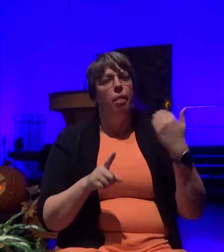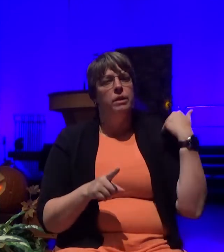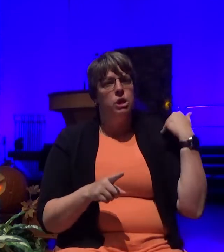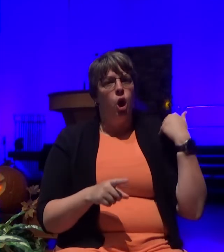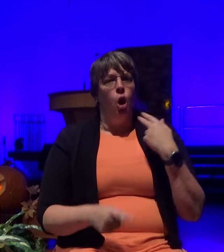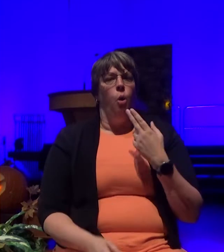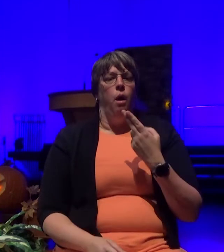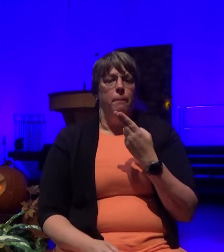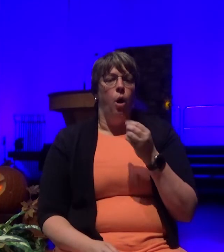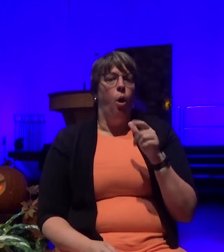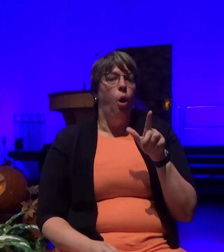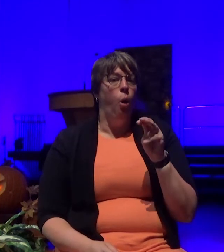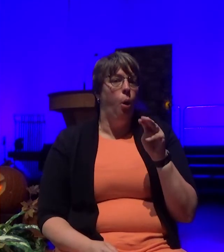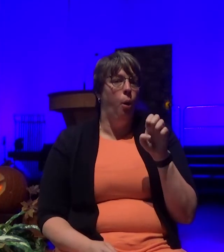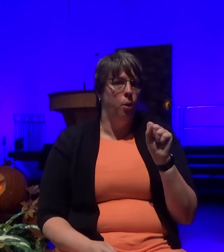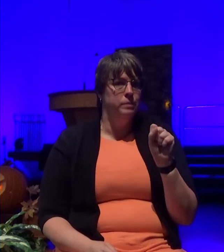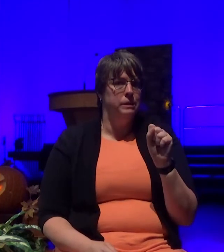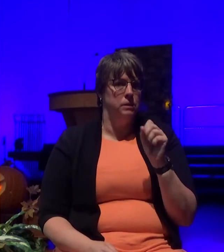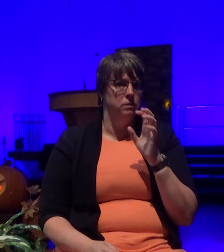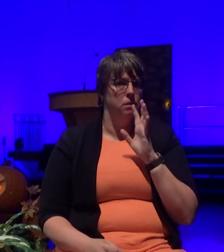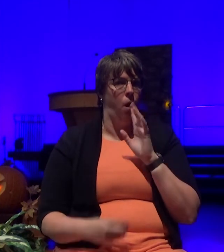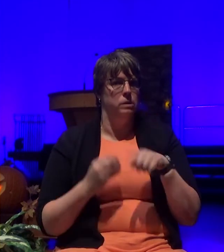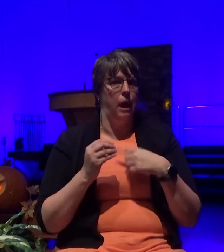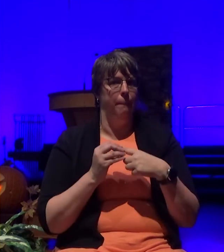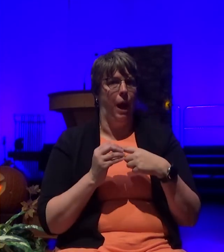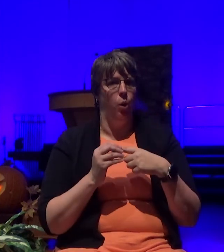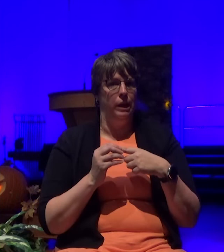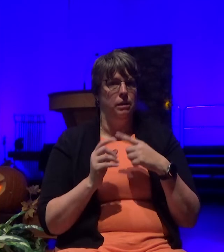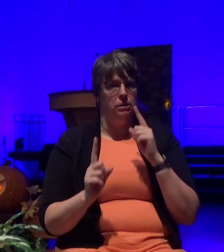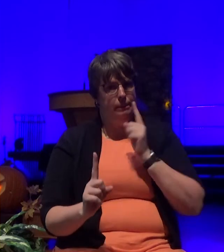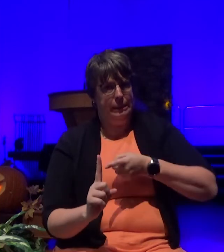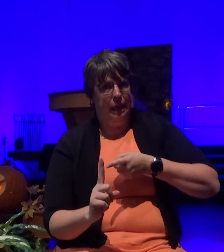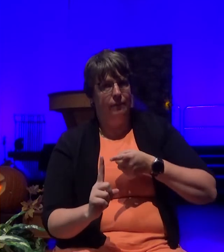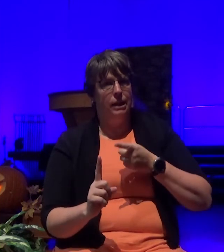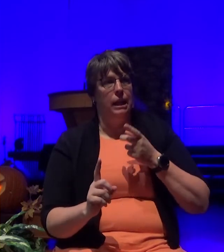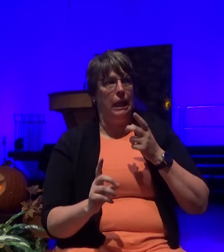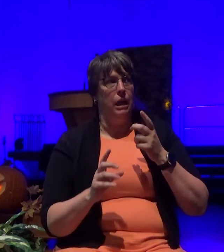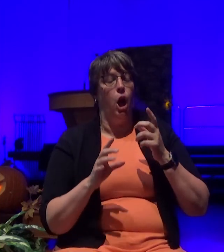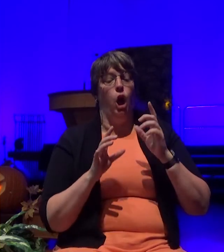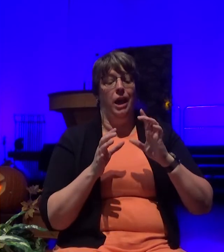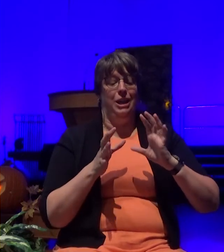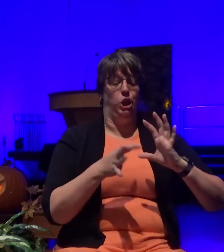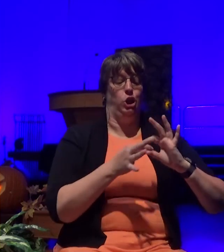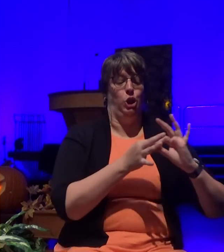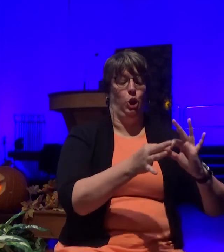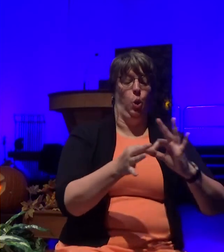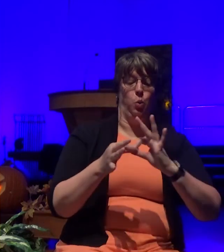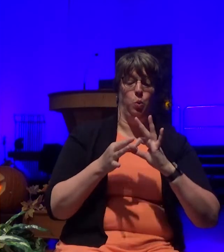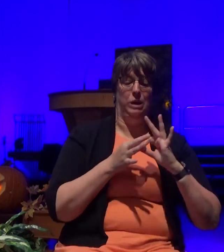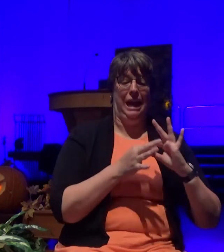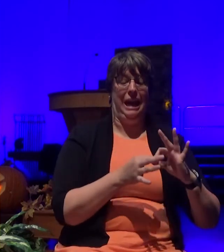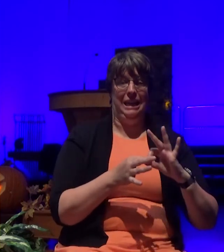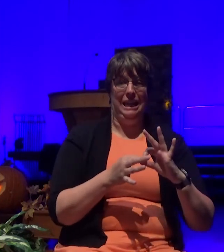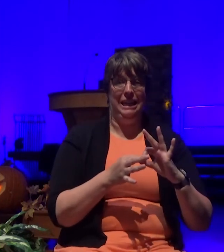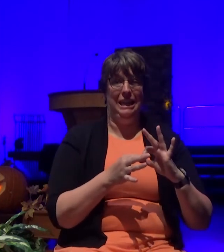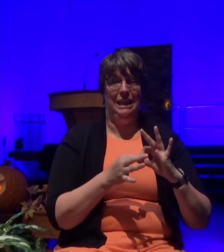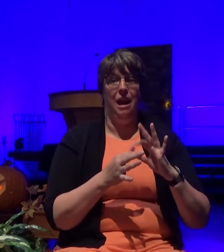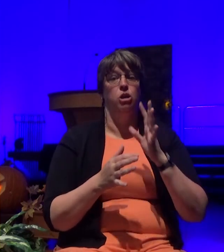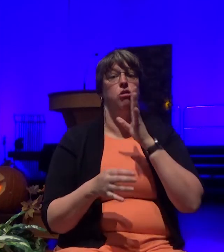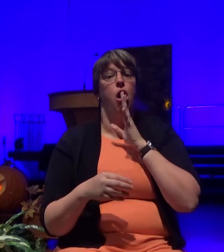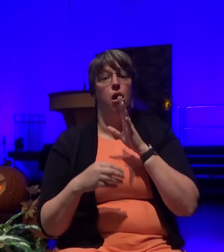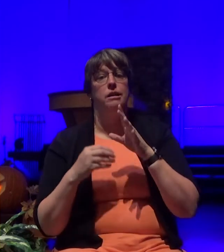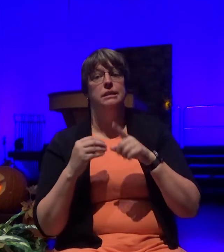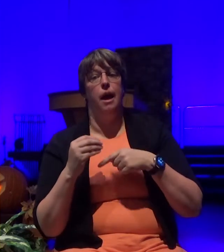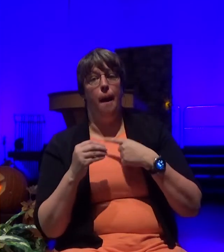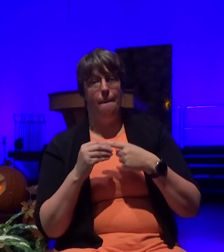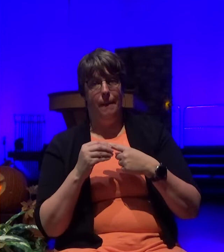the perception of unity sees through all differences to one universal sameness, yet unity does not